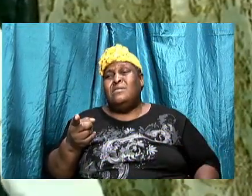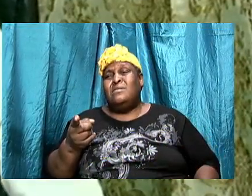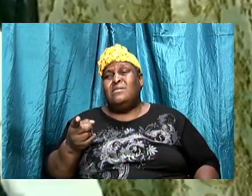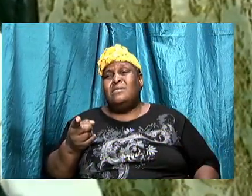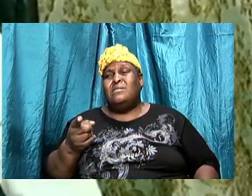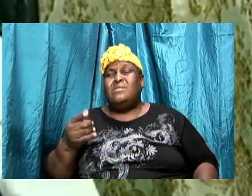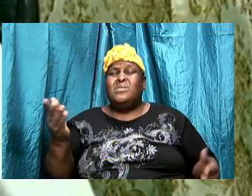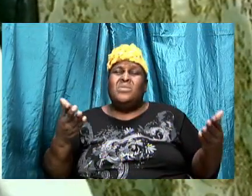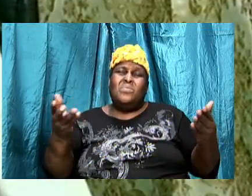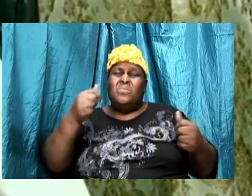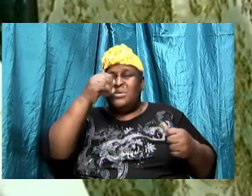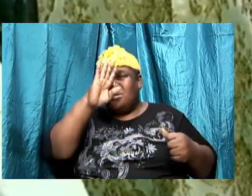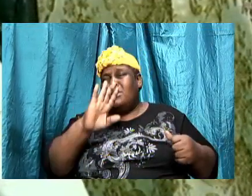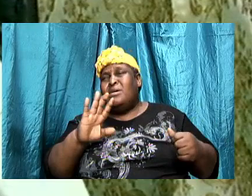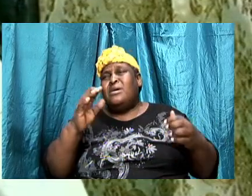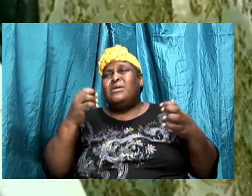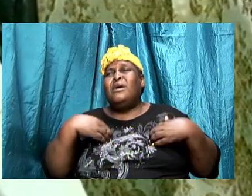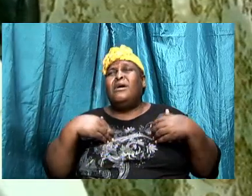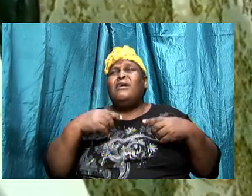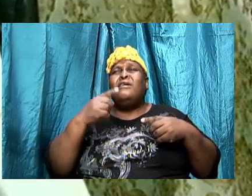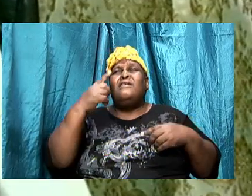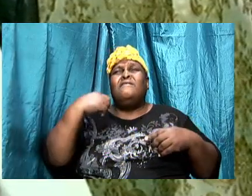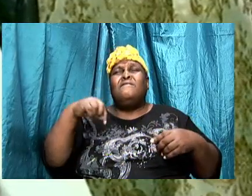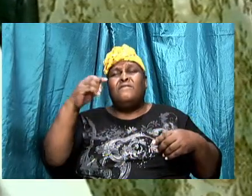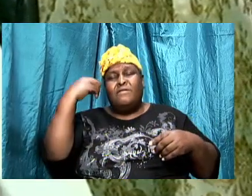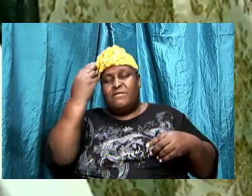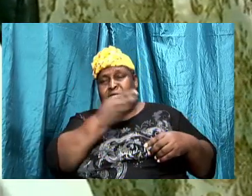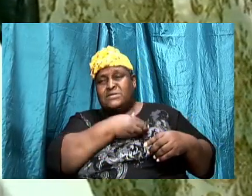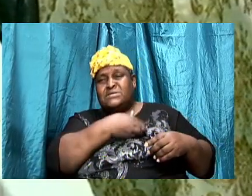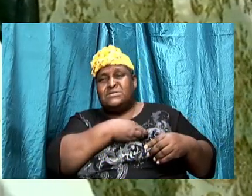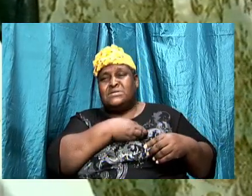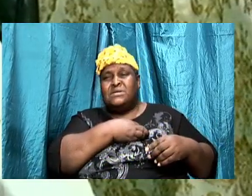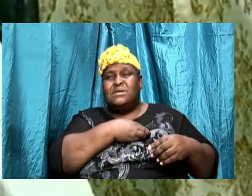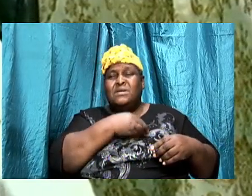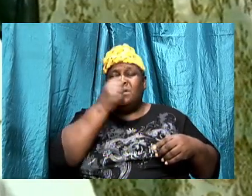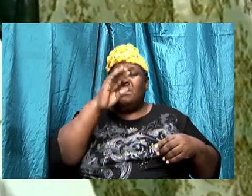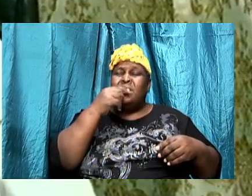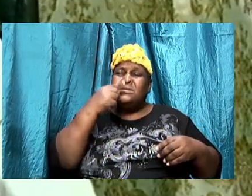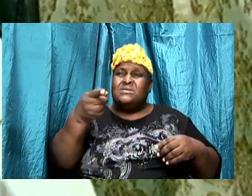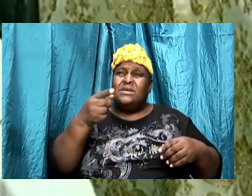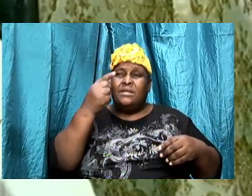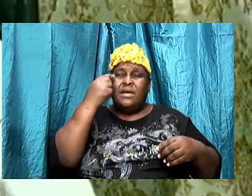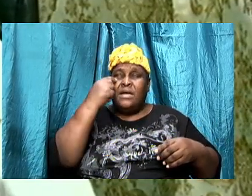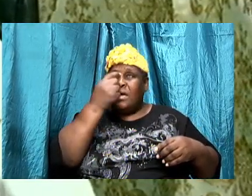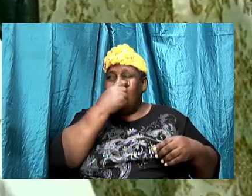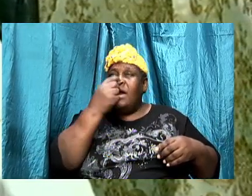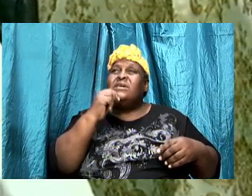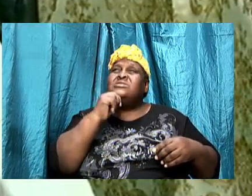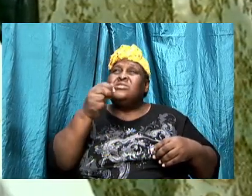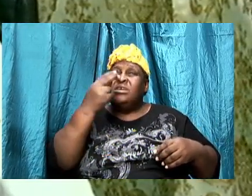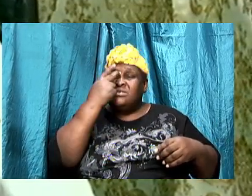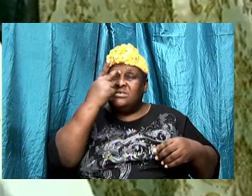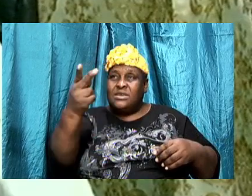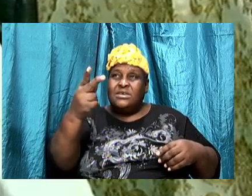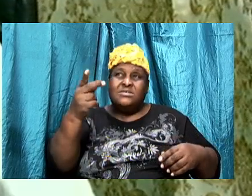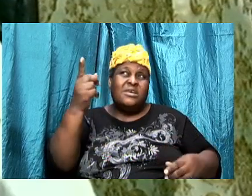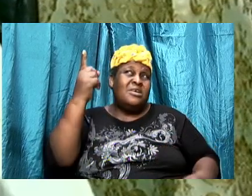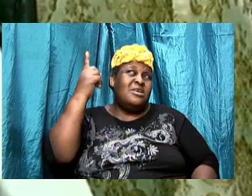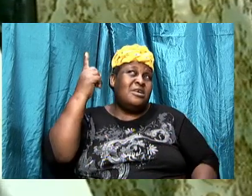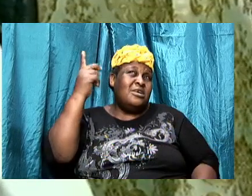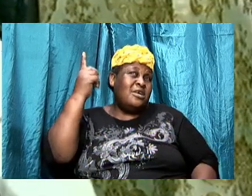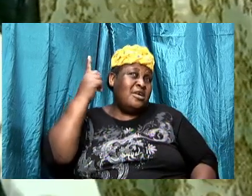you know, what God has in store for us. He says, eyes have not seen, neither have heard,